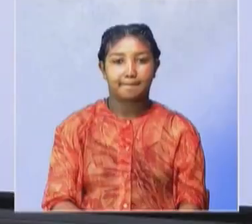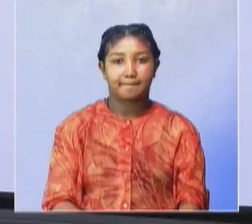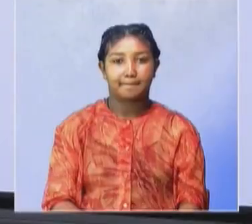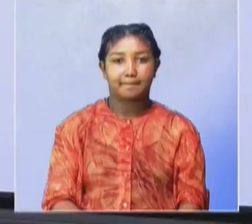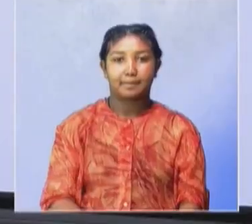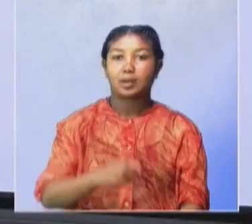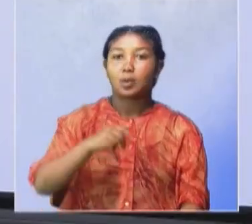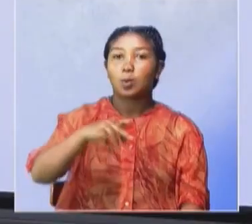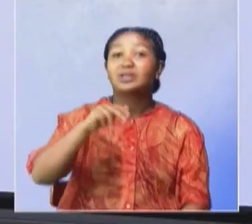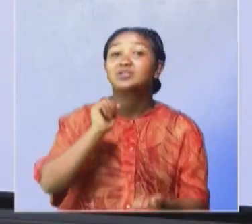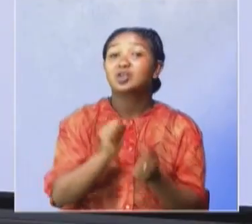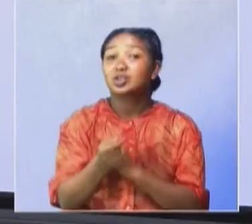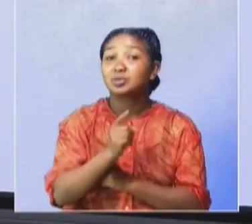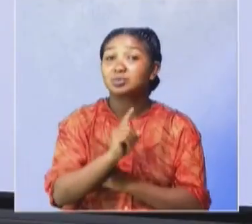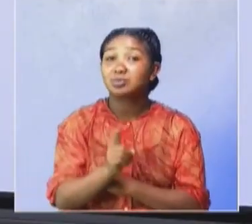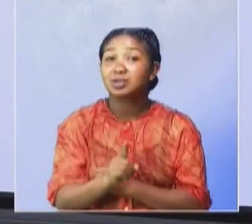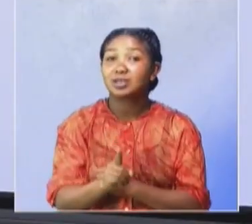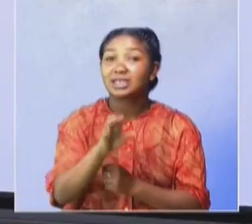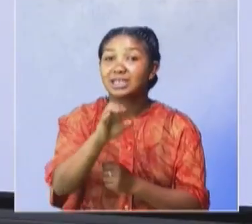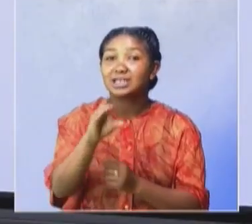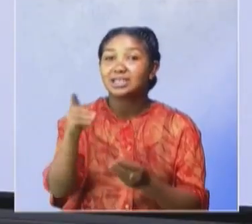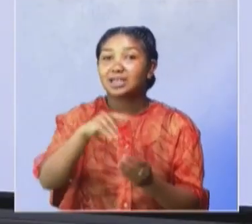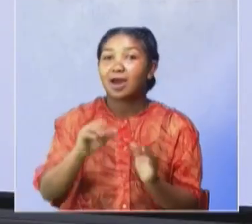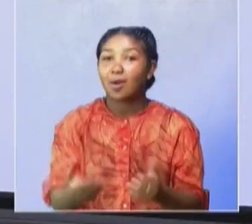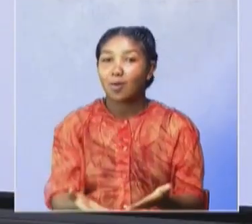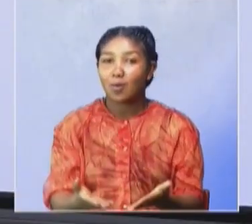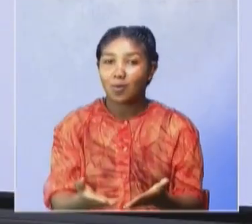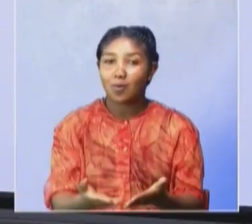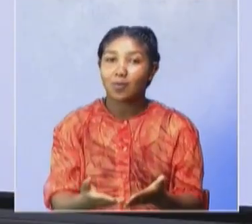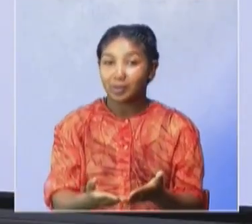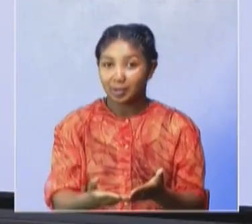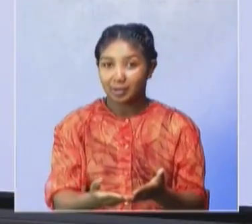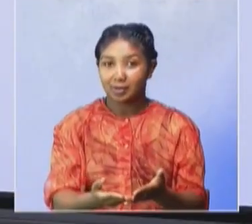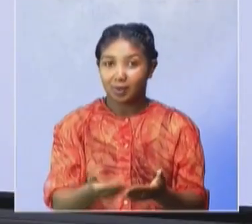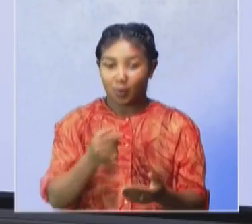So let's change this word by adding ed.